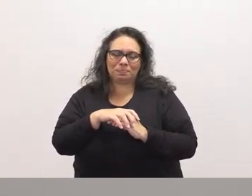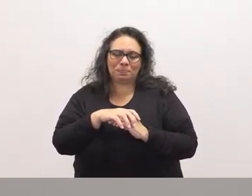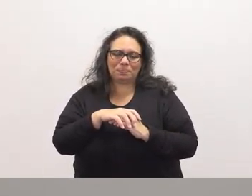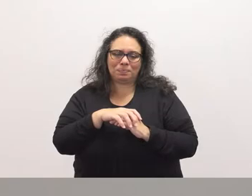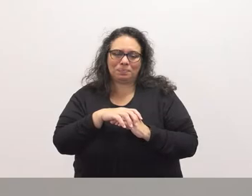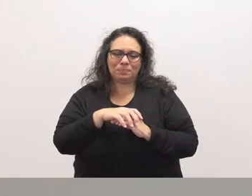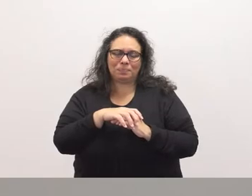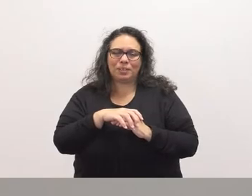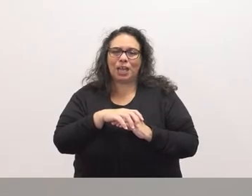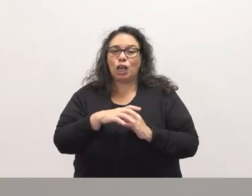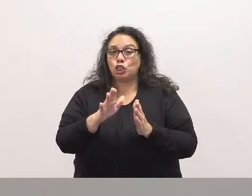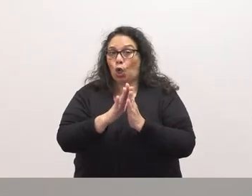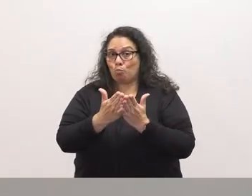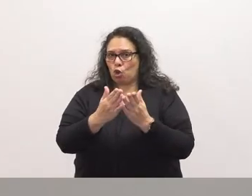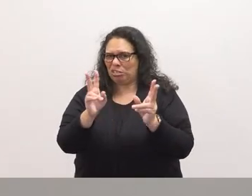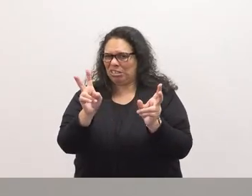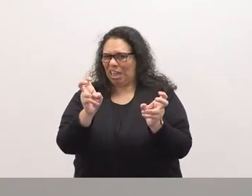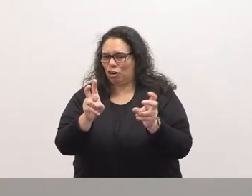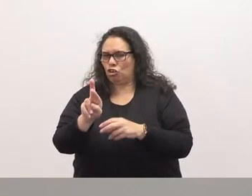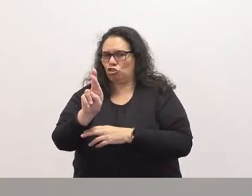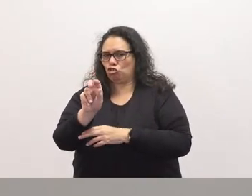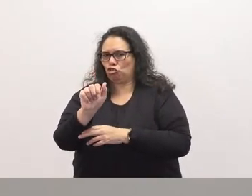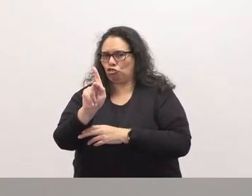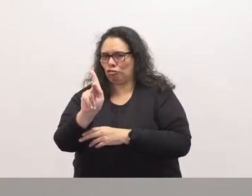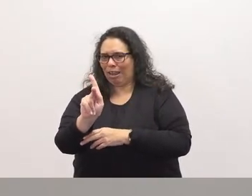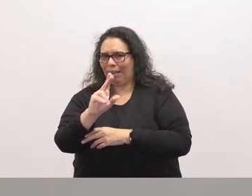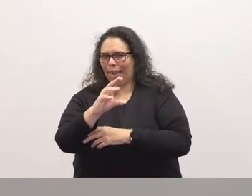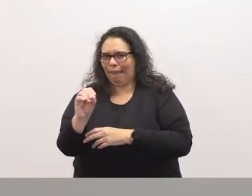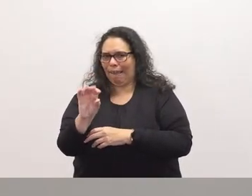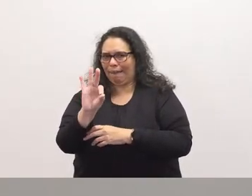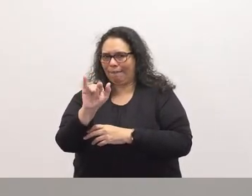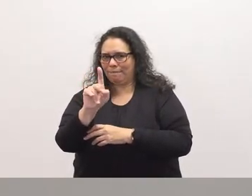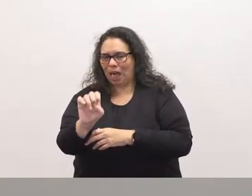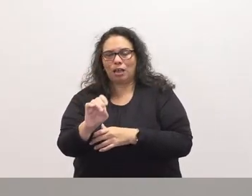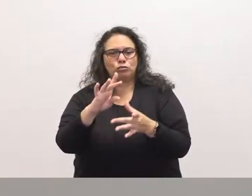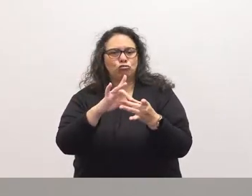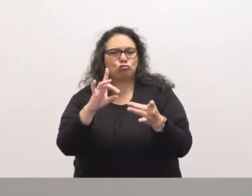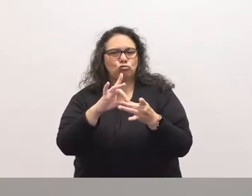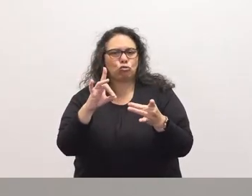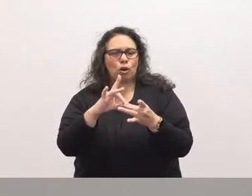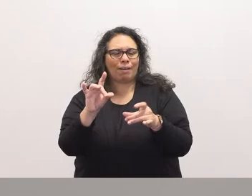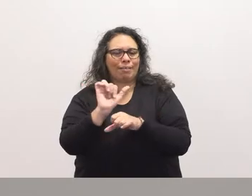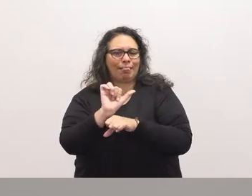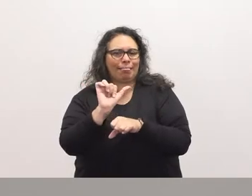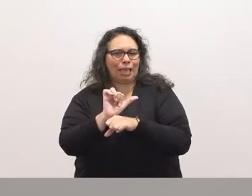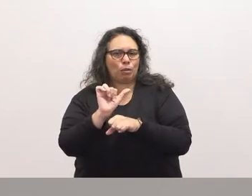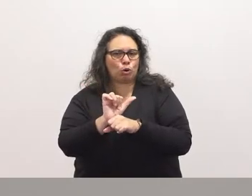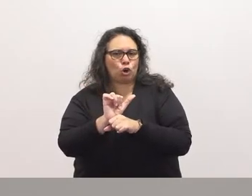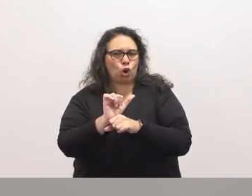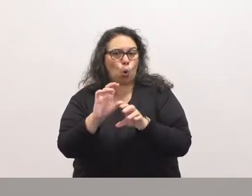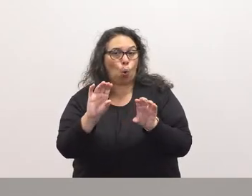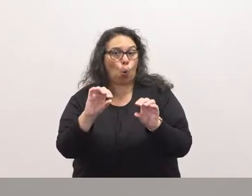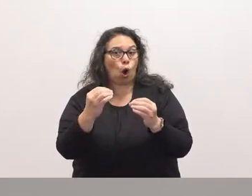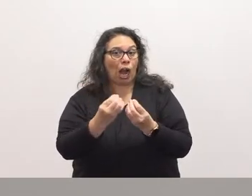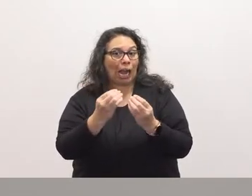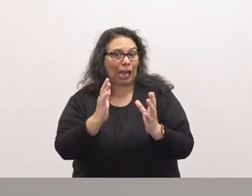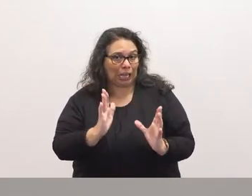The book Rank and File is the story of labor organizers in the Midwest